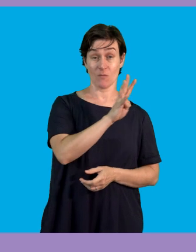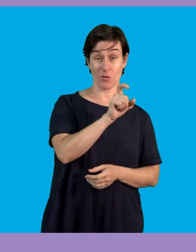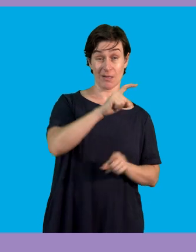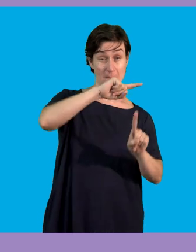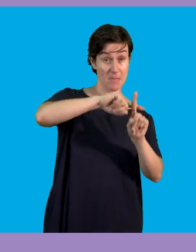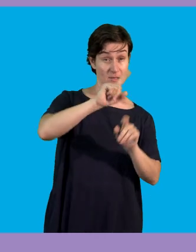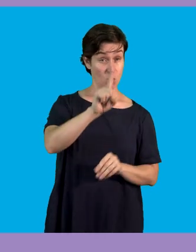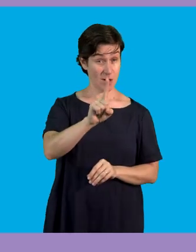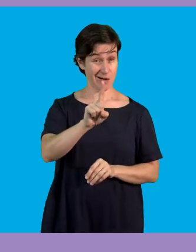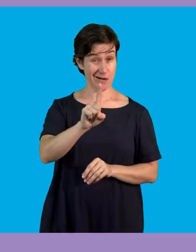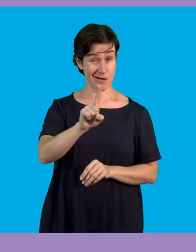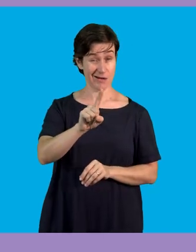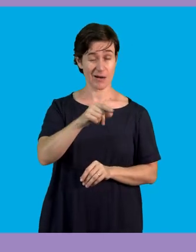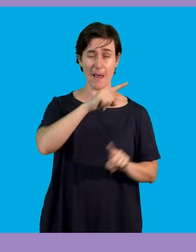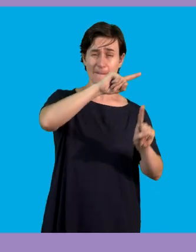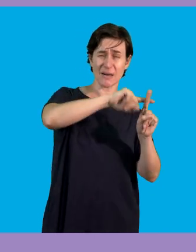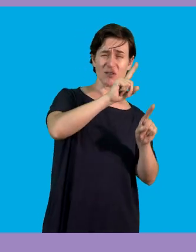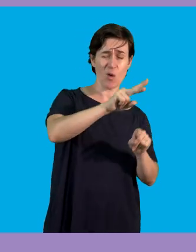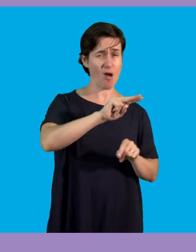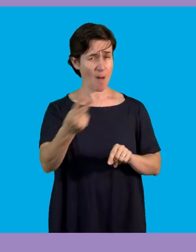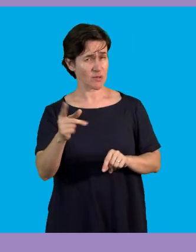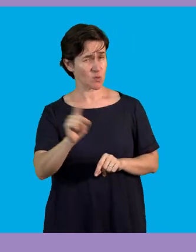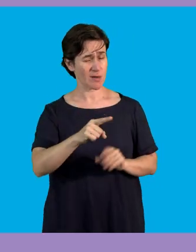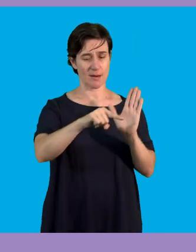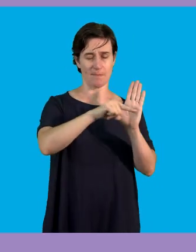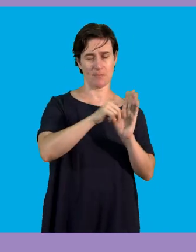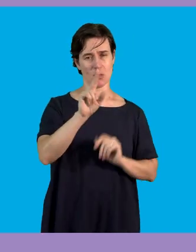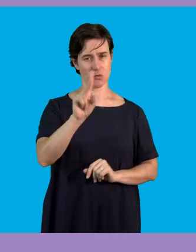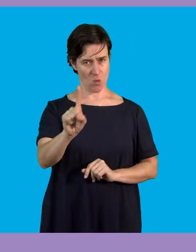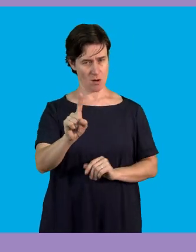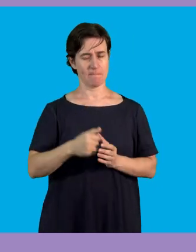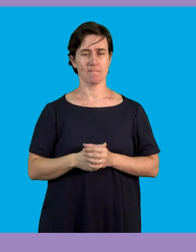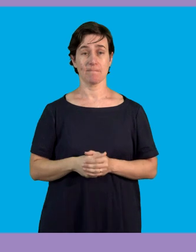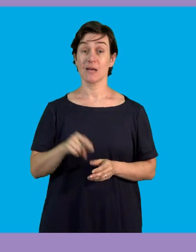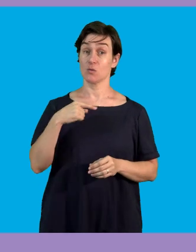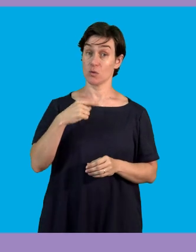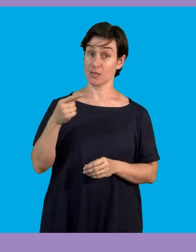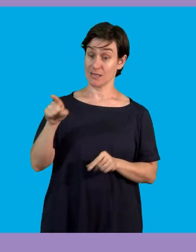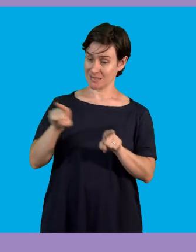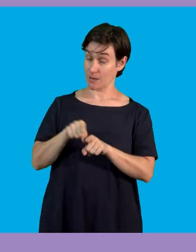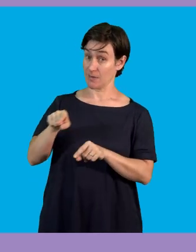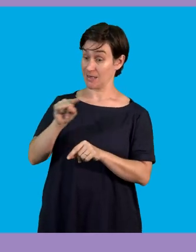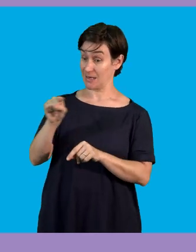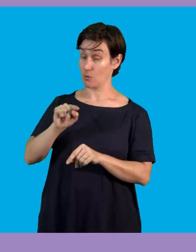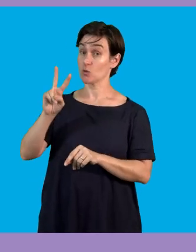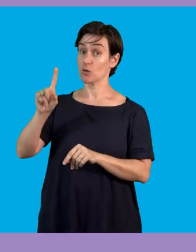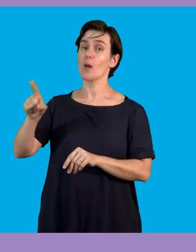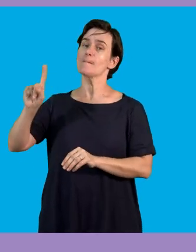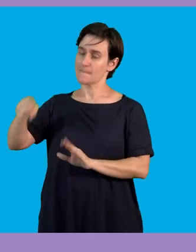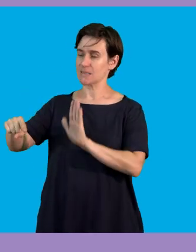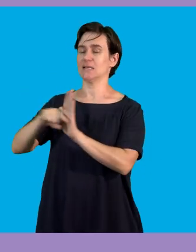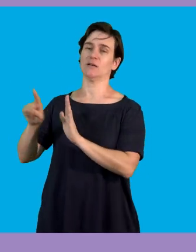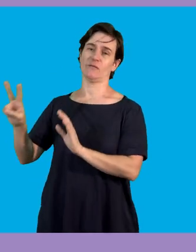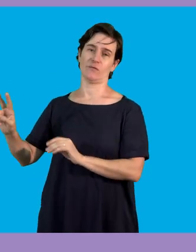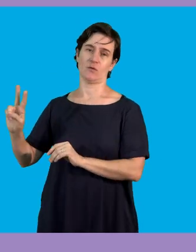4x plus 1, additive inverse of plus 1 is minus 1. And on the right we have 21. And